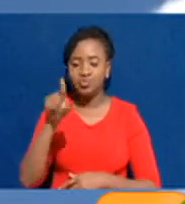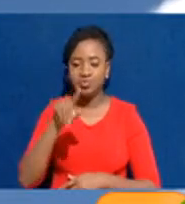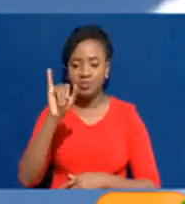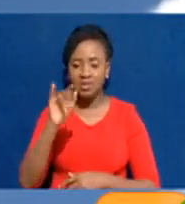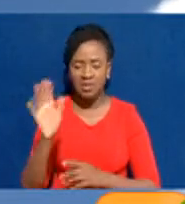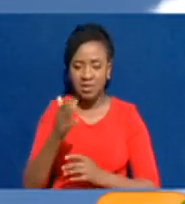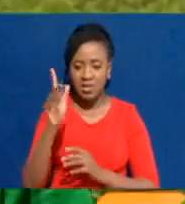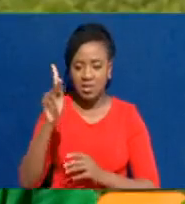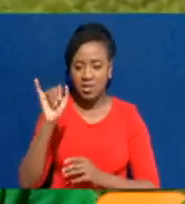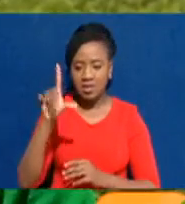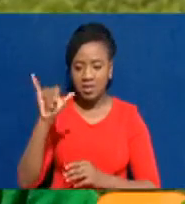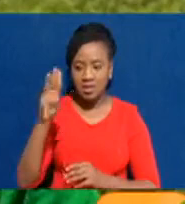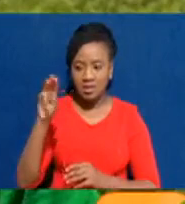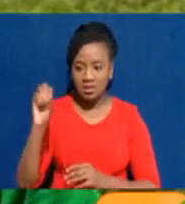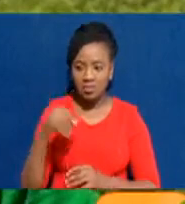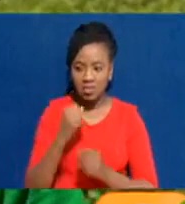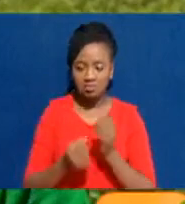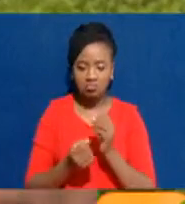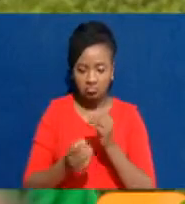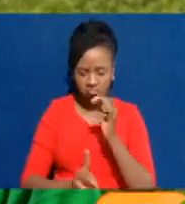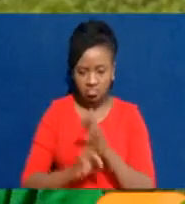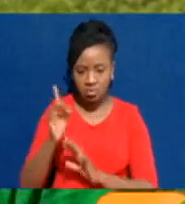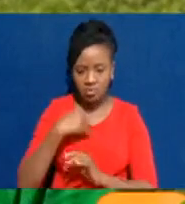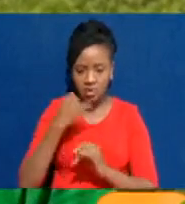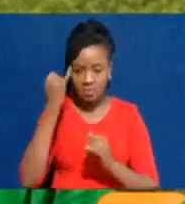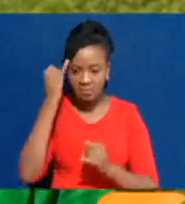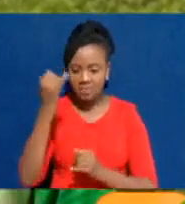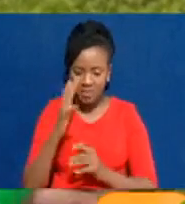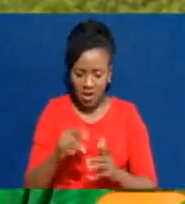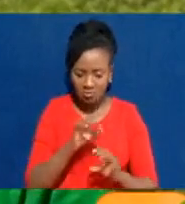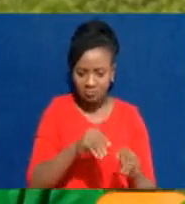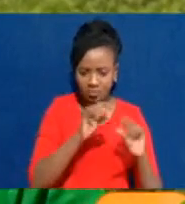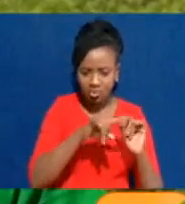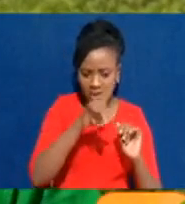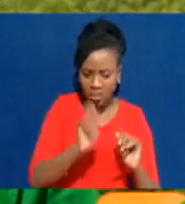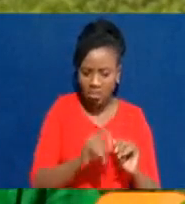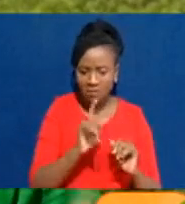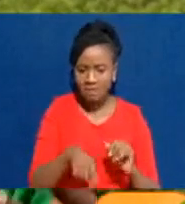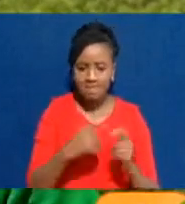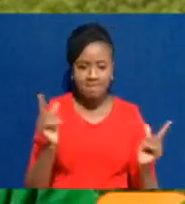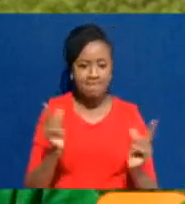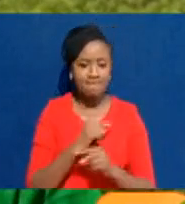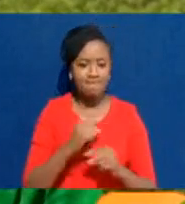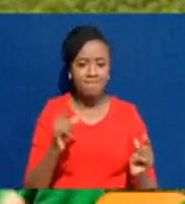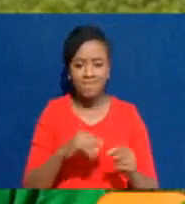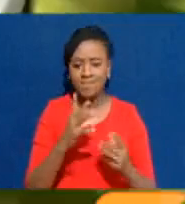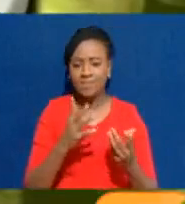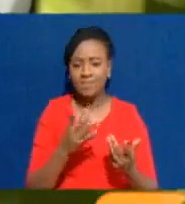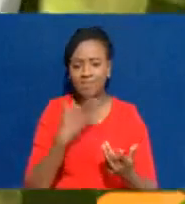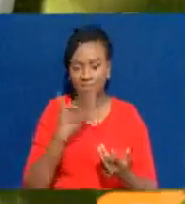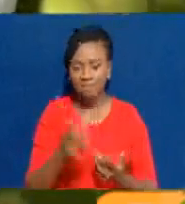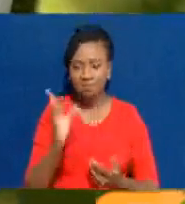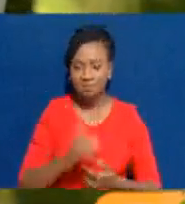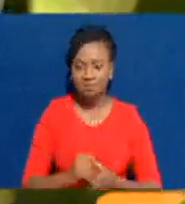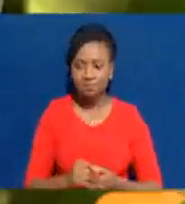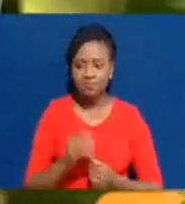to do some research concerning on how they can make soil testing to be something that is cheap, easy and affordable. That's how